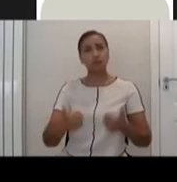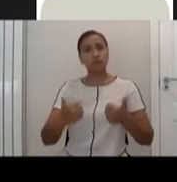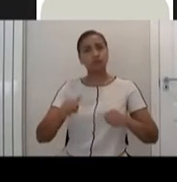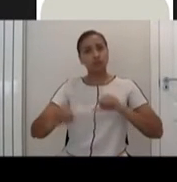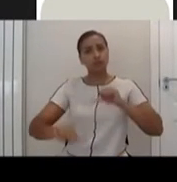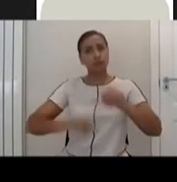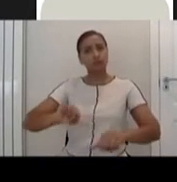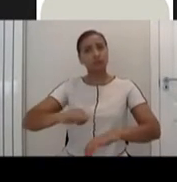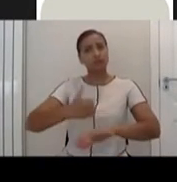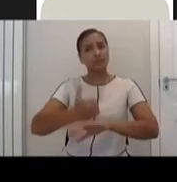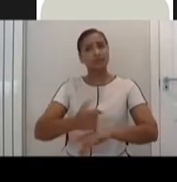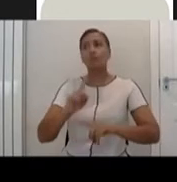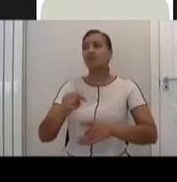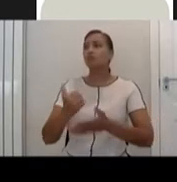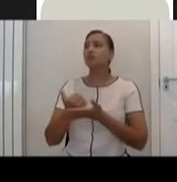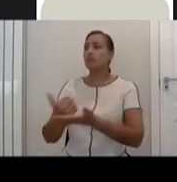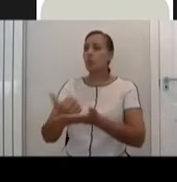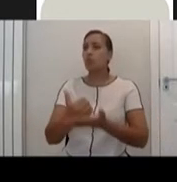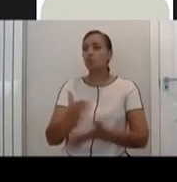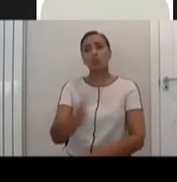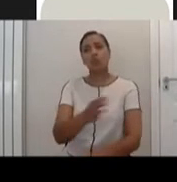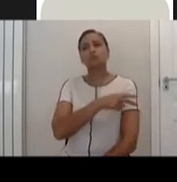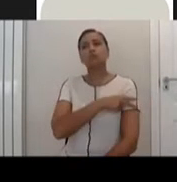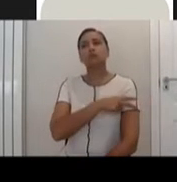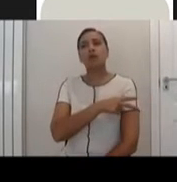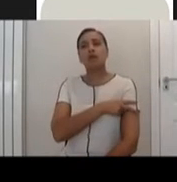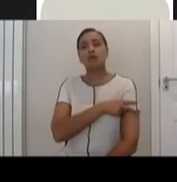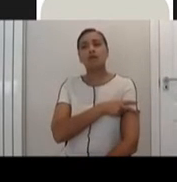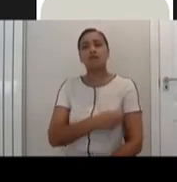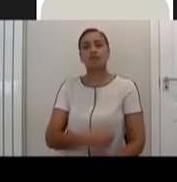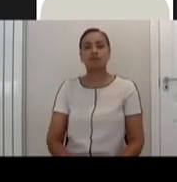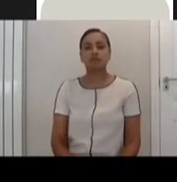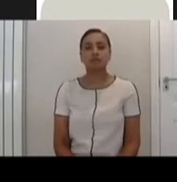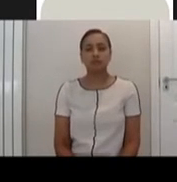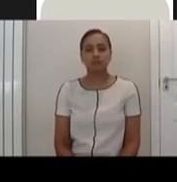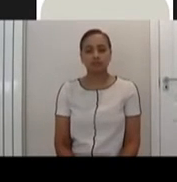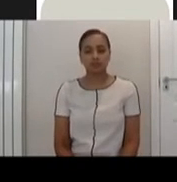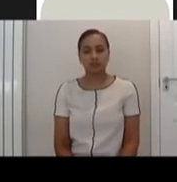place for supporting their own staff.